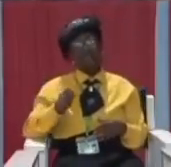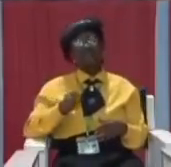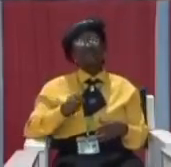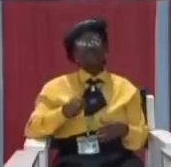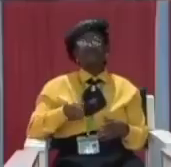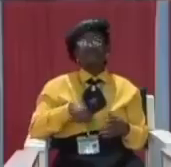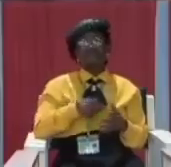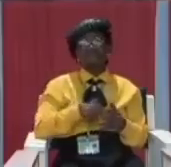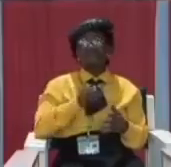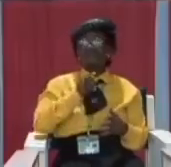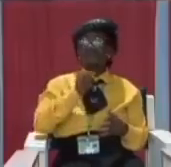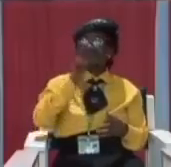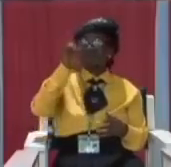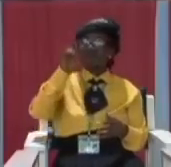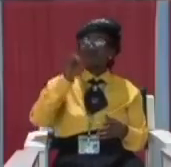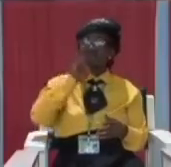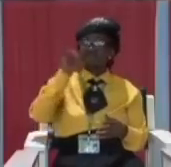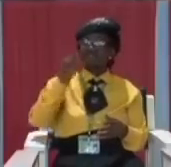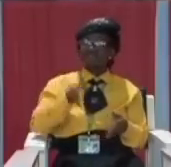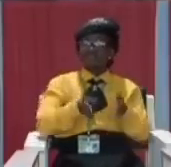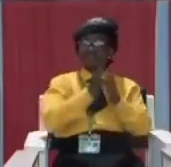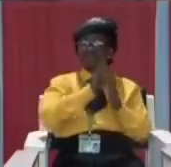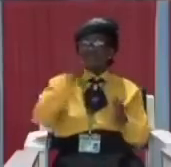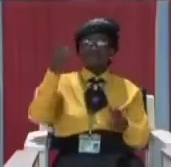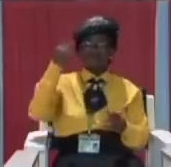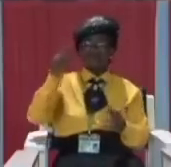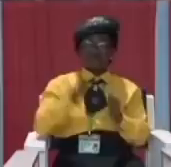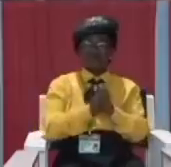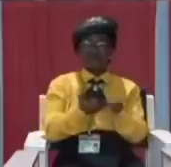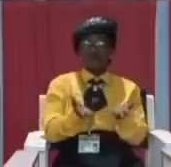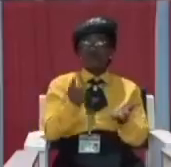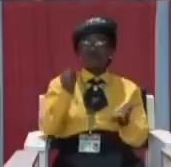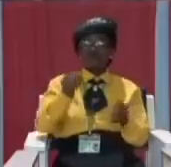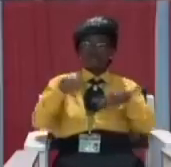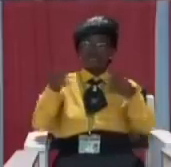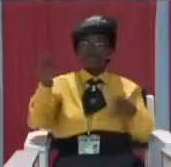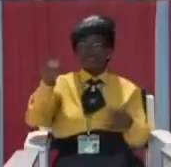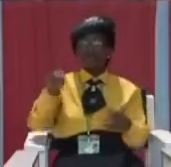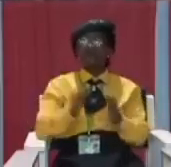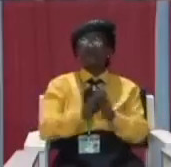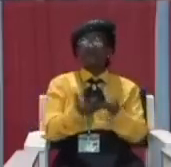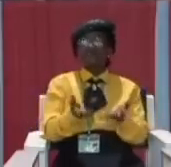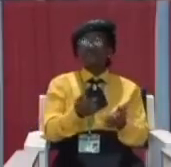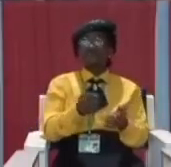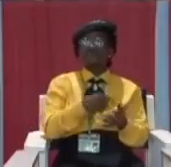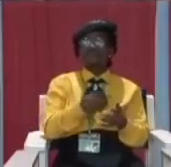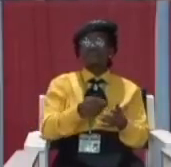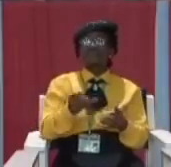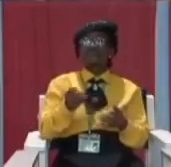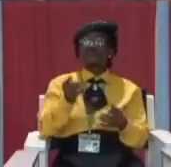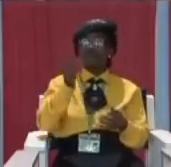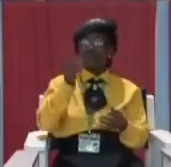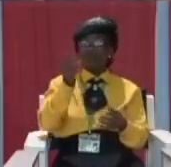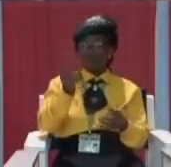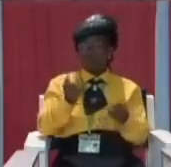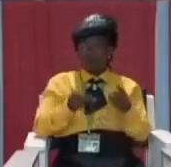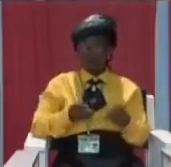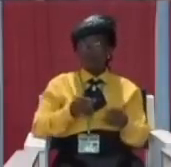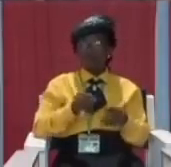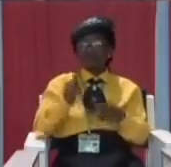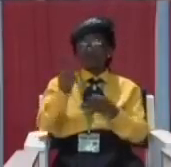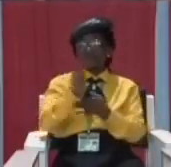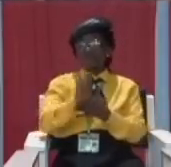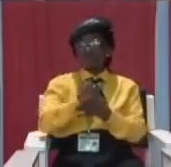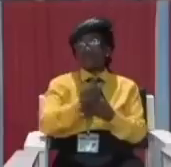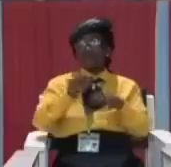This one is asking for books, give him books. This one wants tape, give him tapes. This one